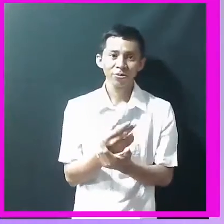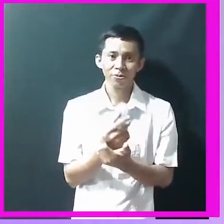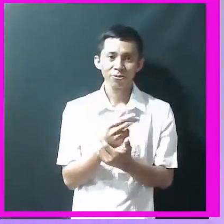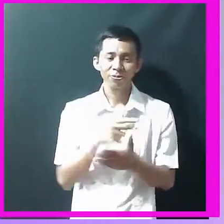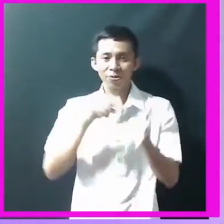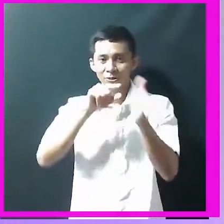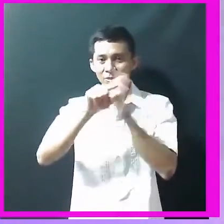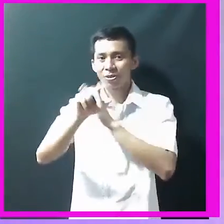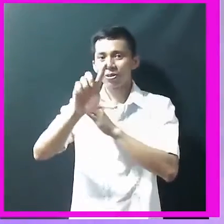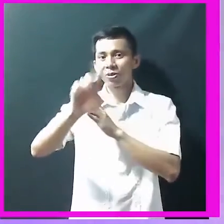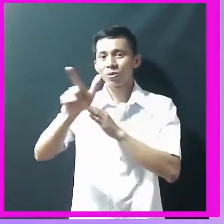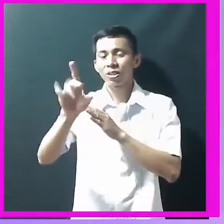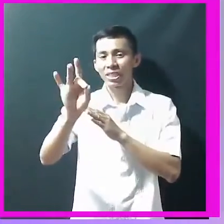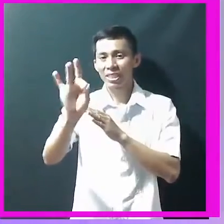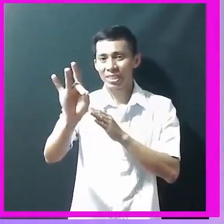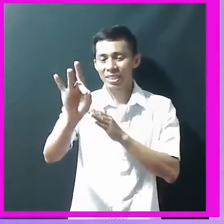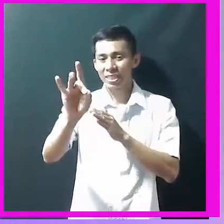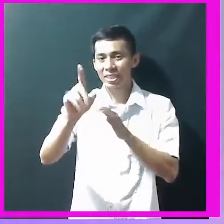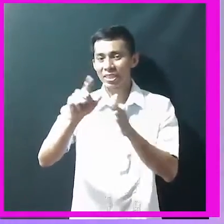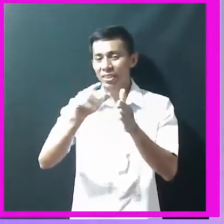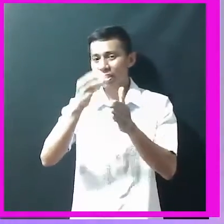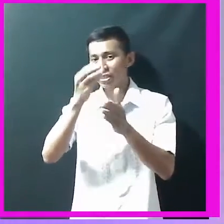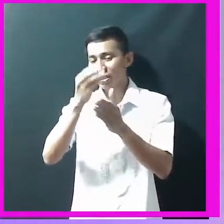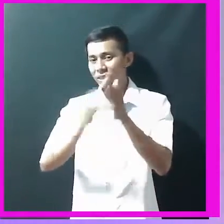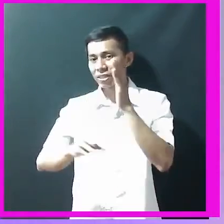Verse number 28 of John, chapter number